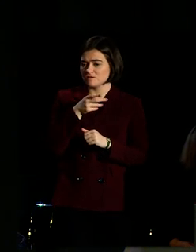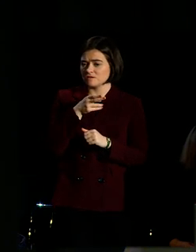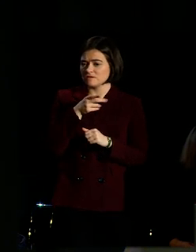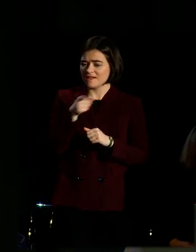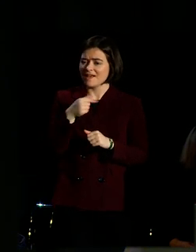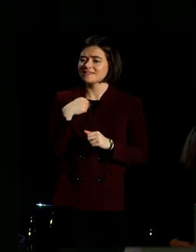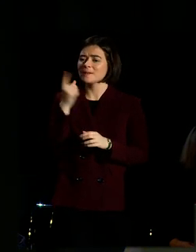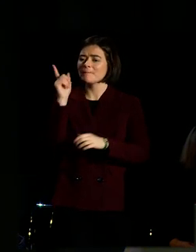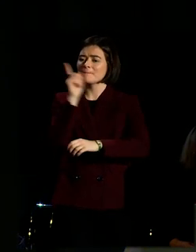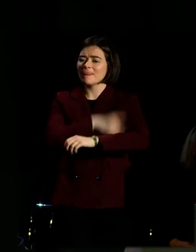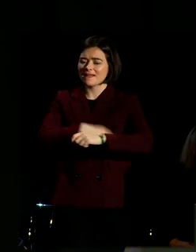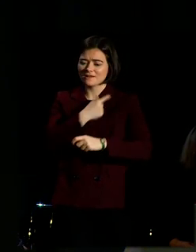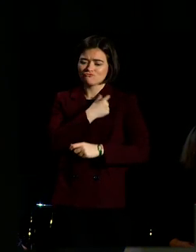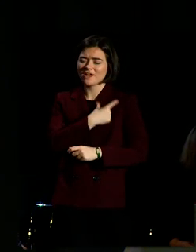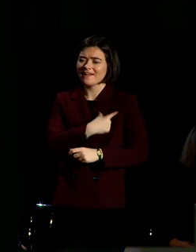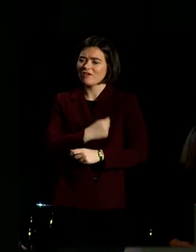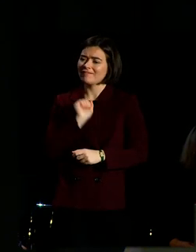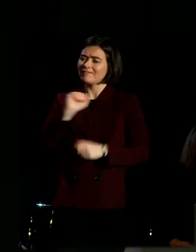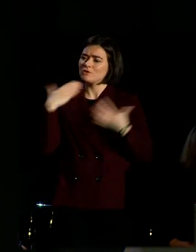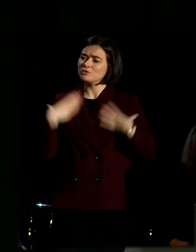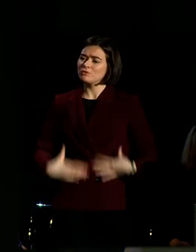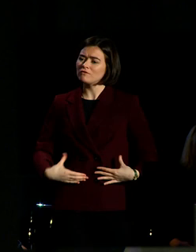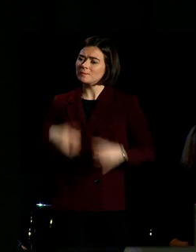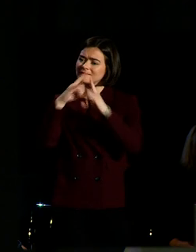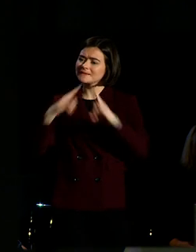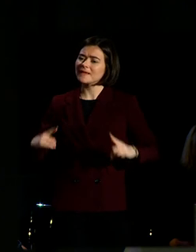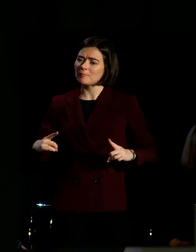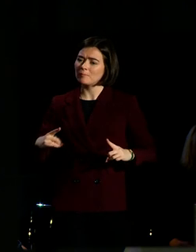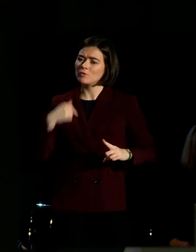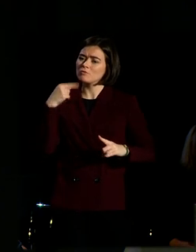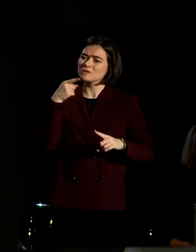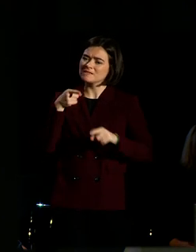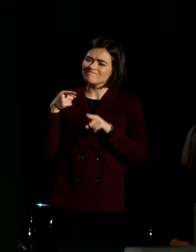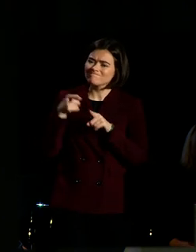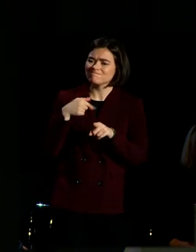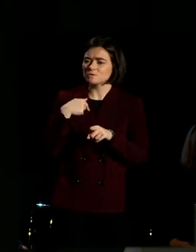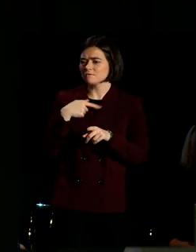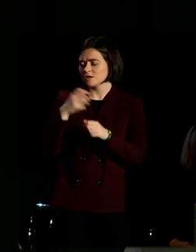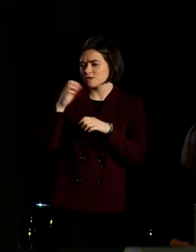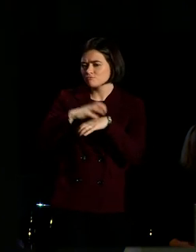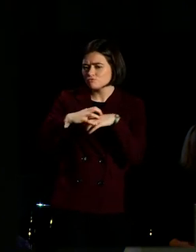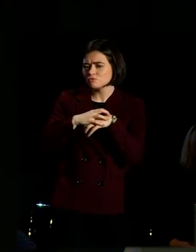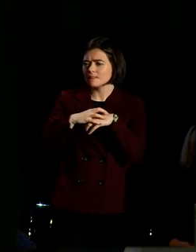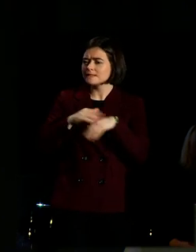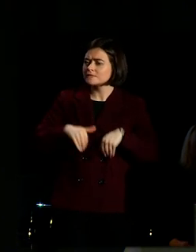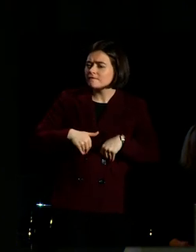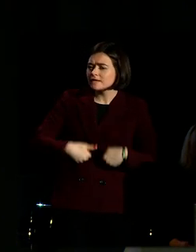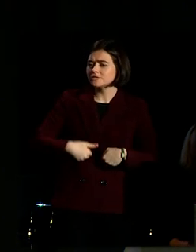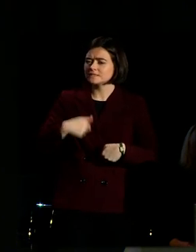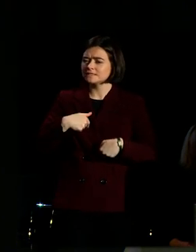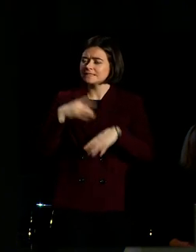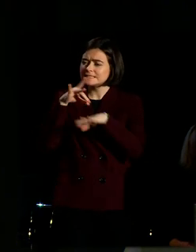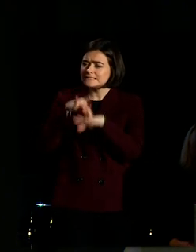black triangle on their camp uniform, where they were subjected to brutality, starvation,